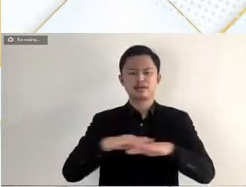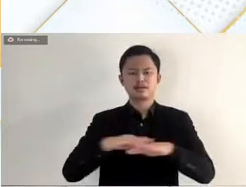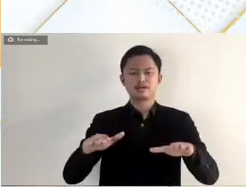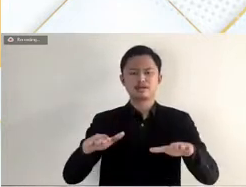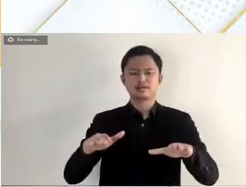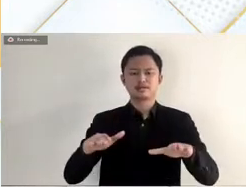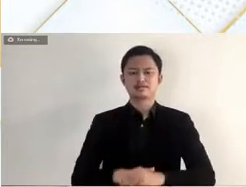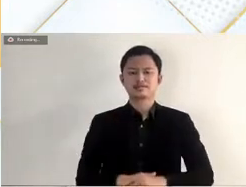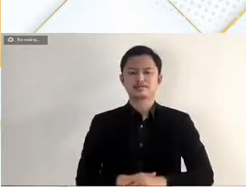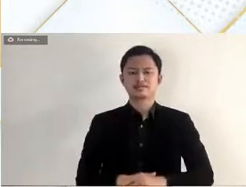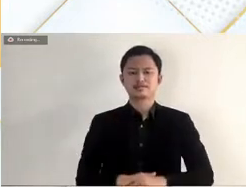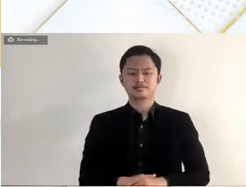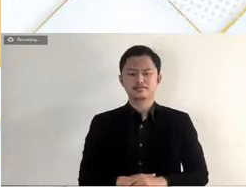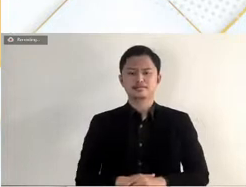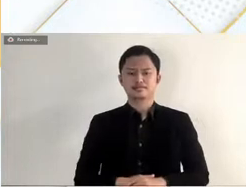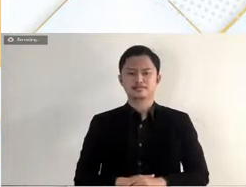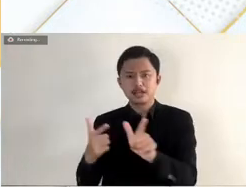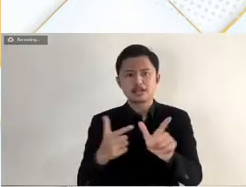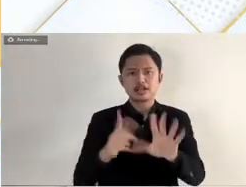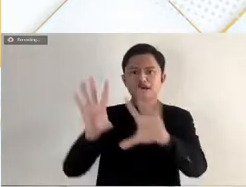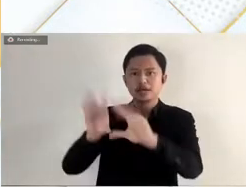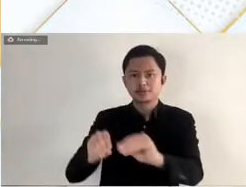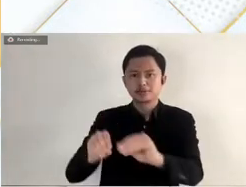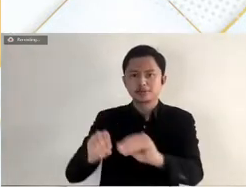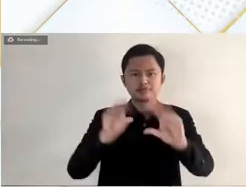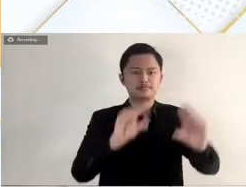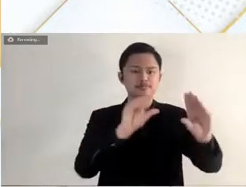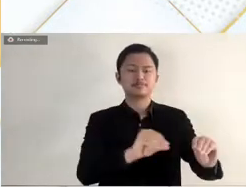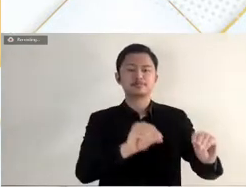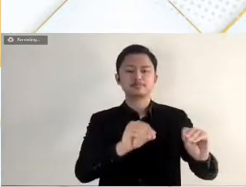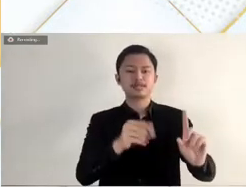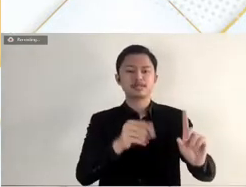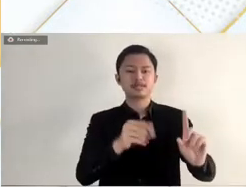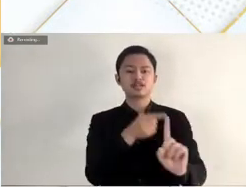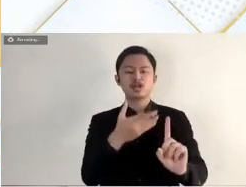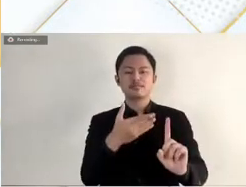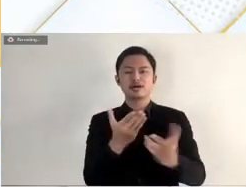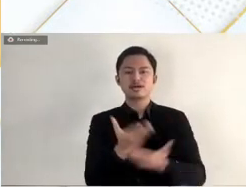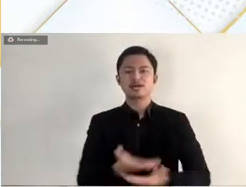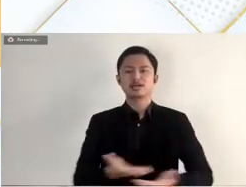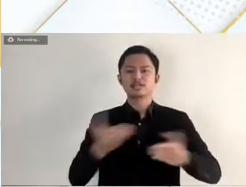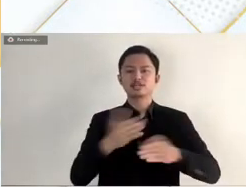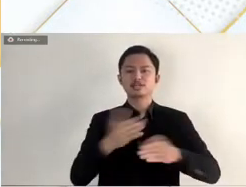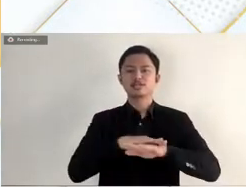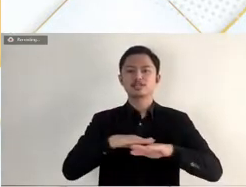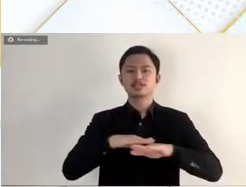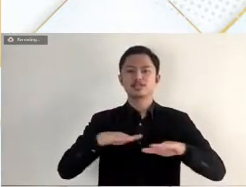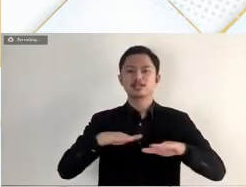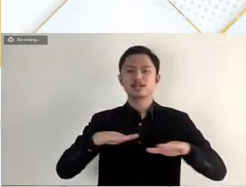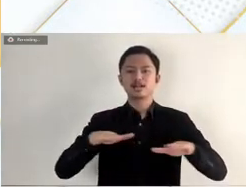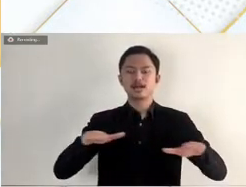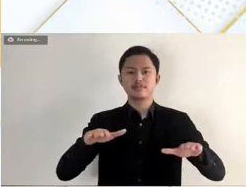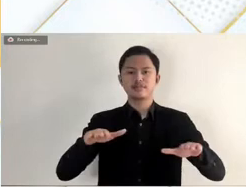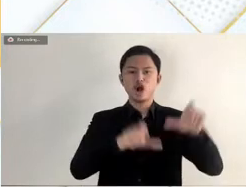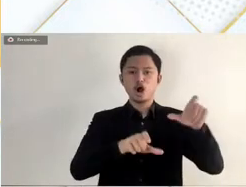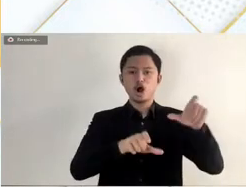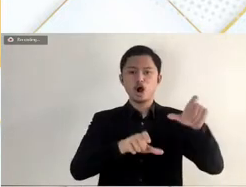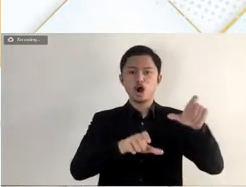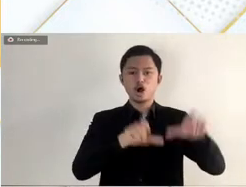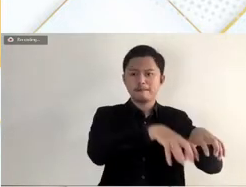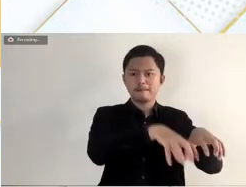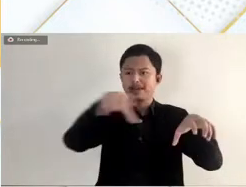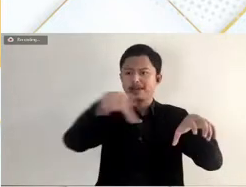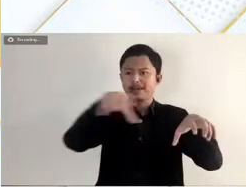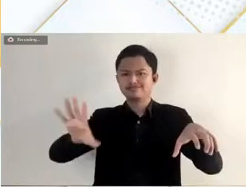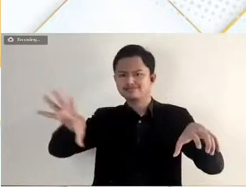and reintegrate former fighters to permit the safe and sustainable return of refugees and strengthen human rights and